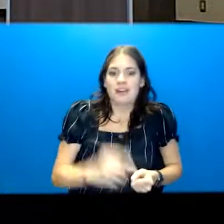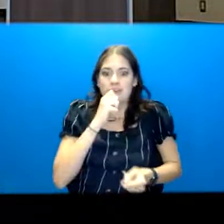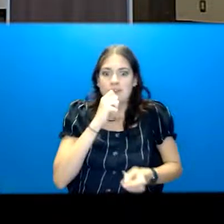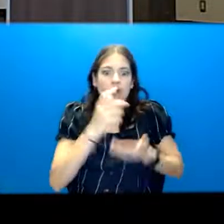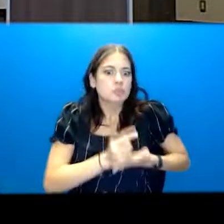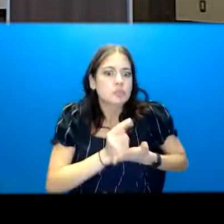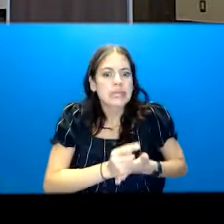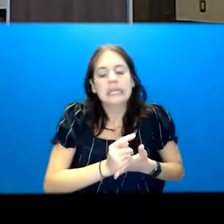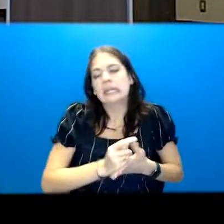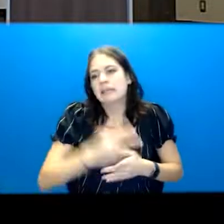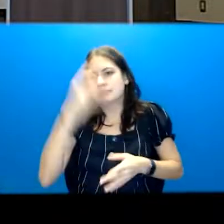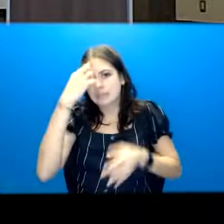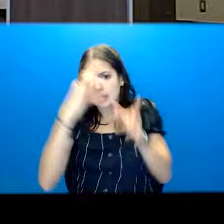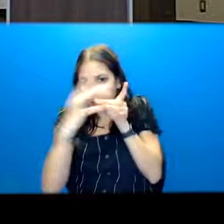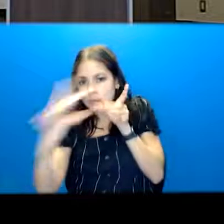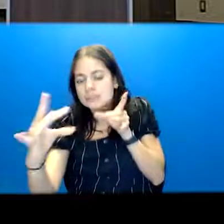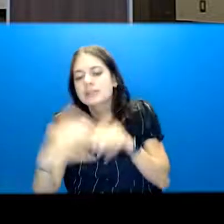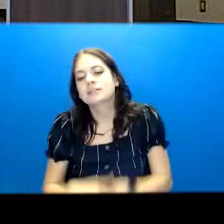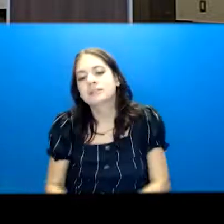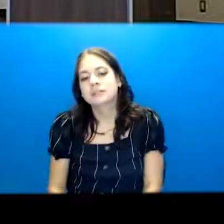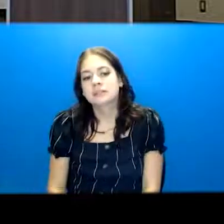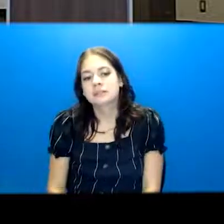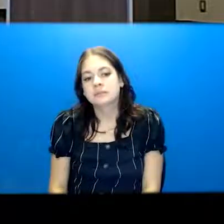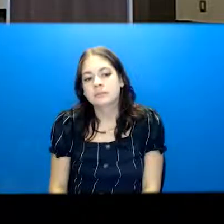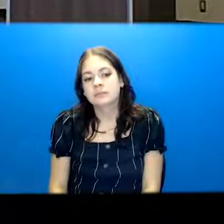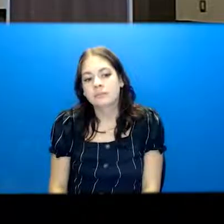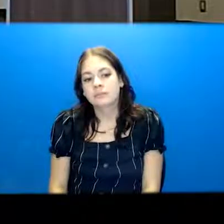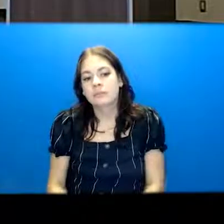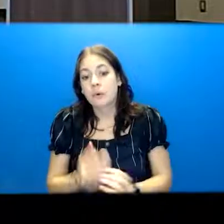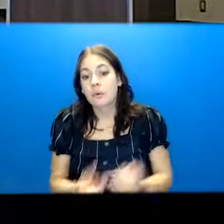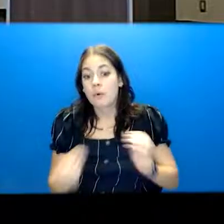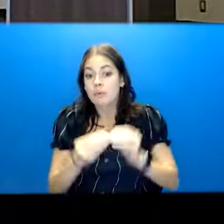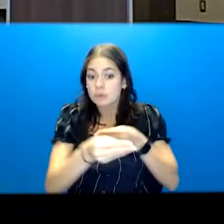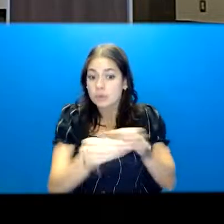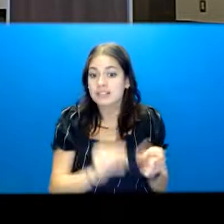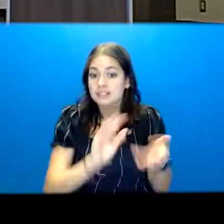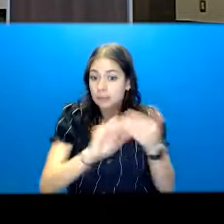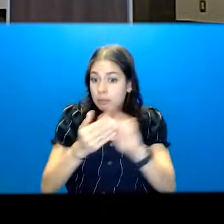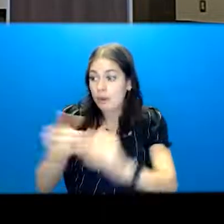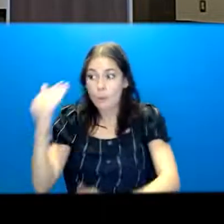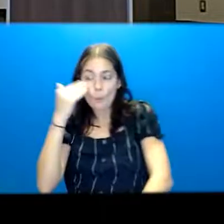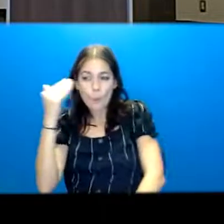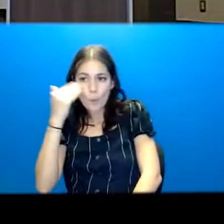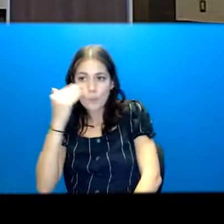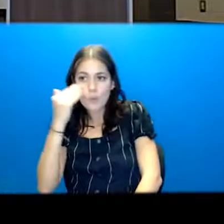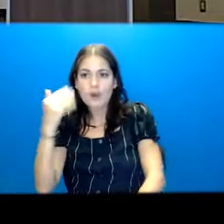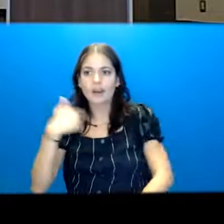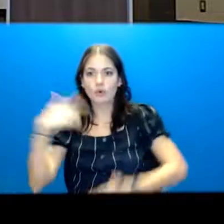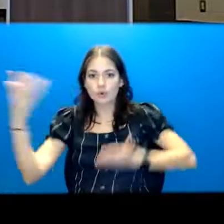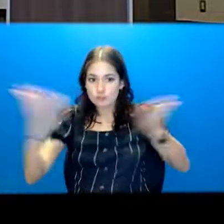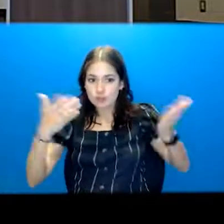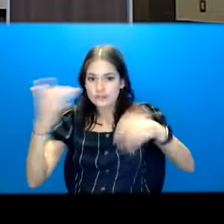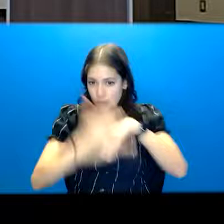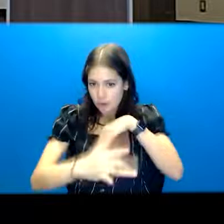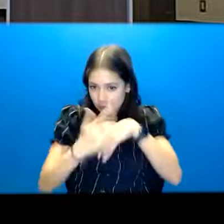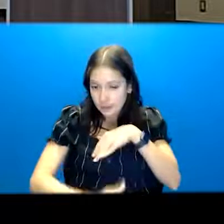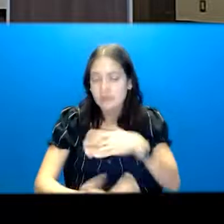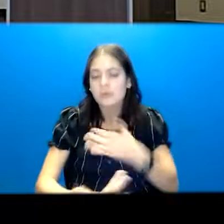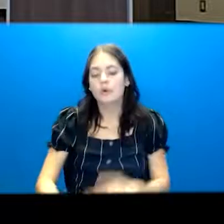psychosis, making more organizations within the community more aware of services as